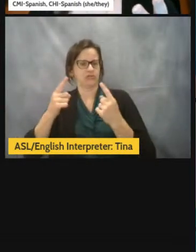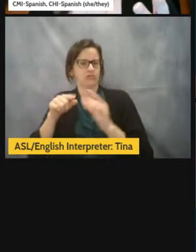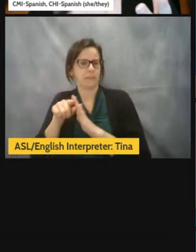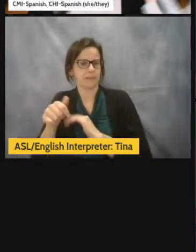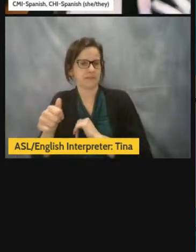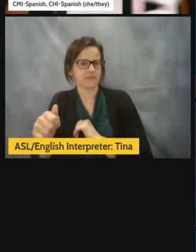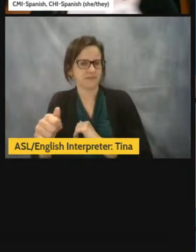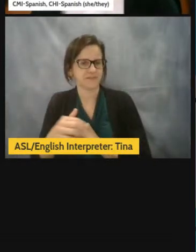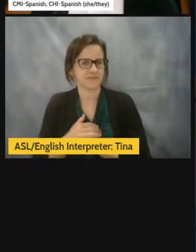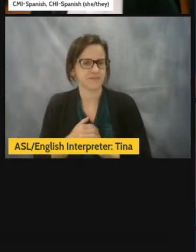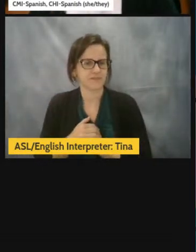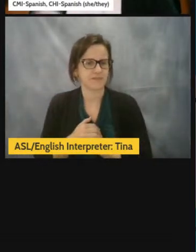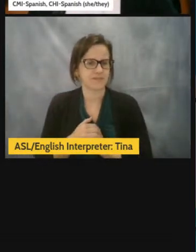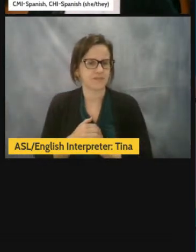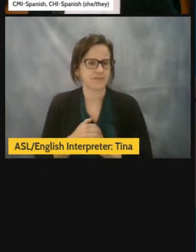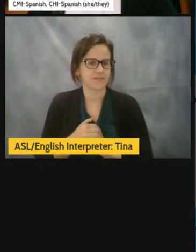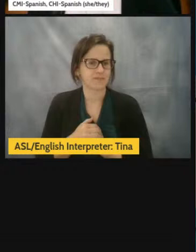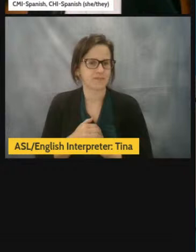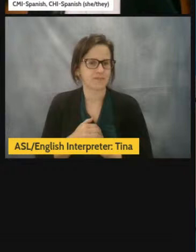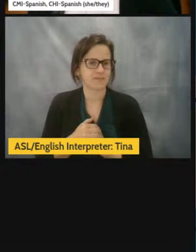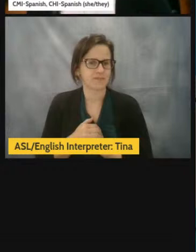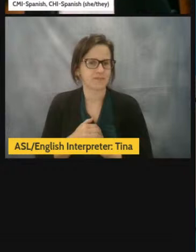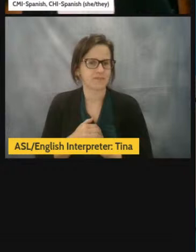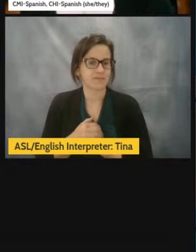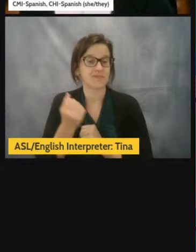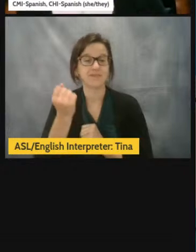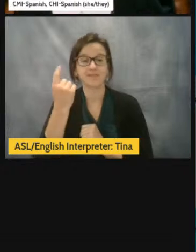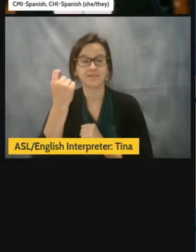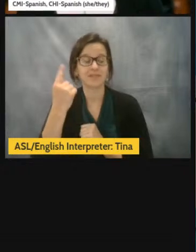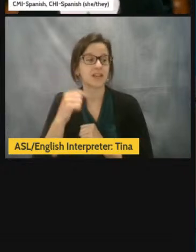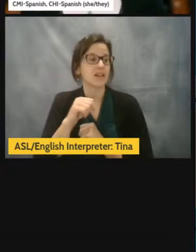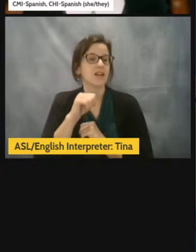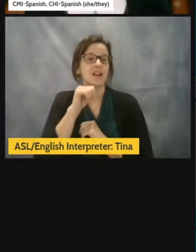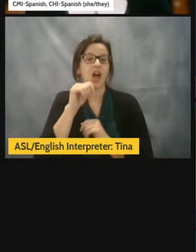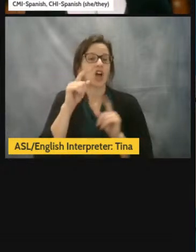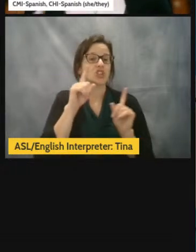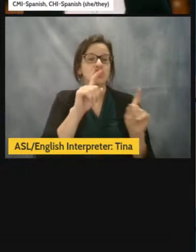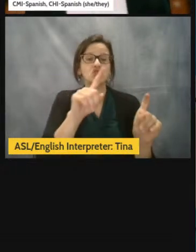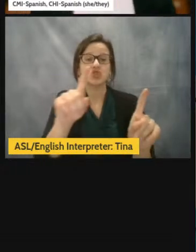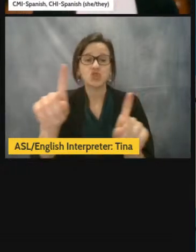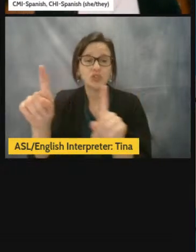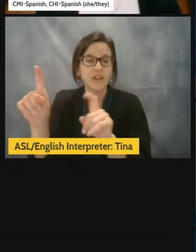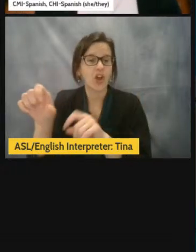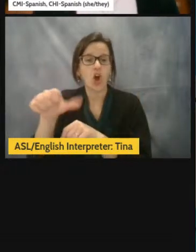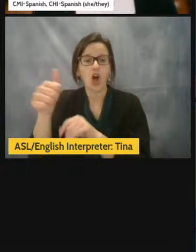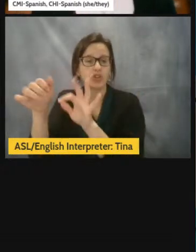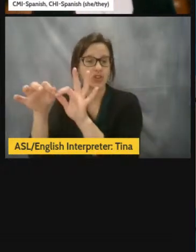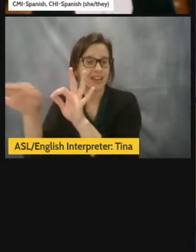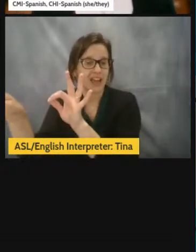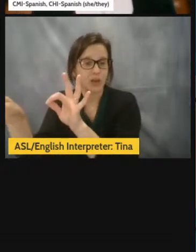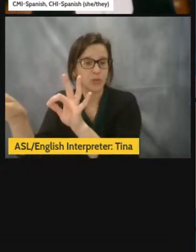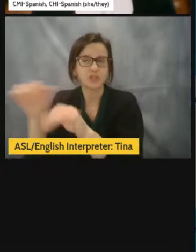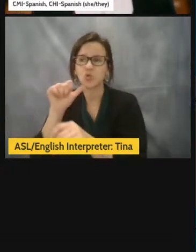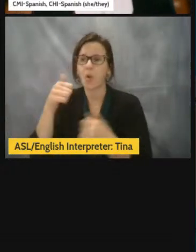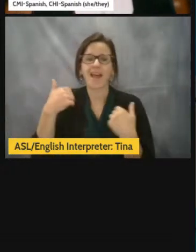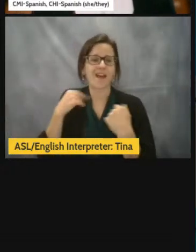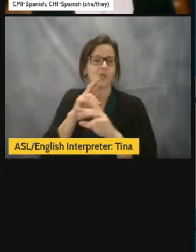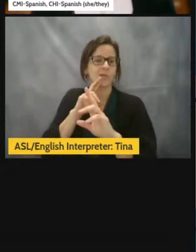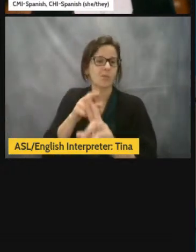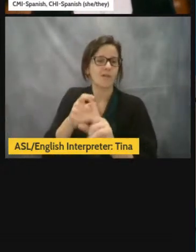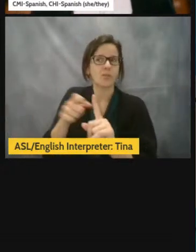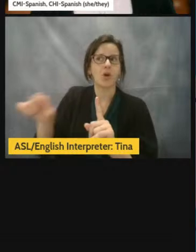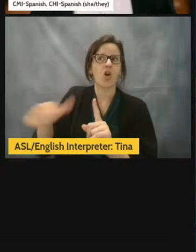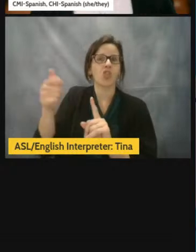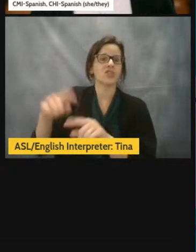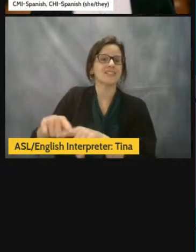Okay. They didn't survey other languages. They don't have another report on other languages.